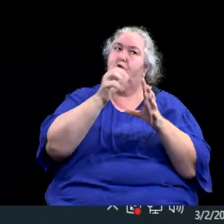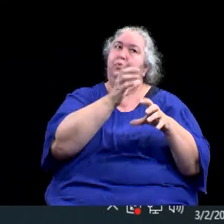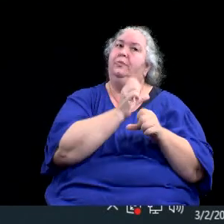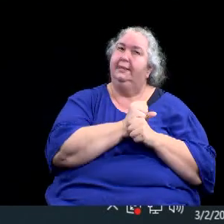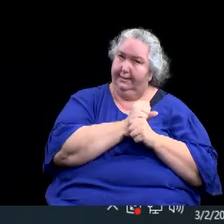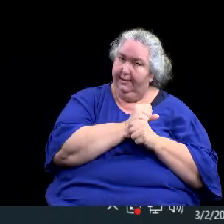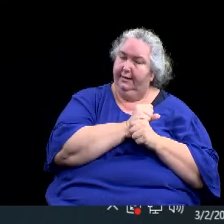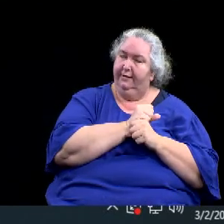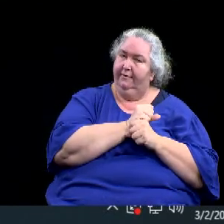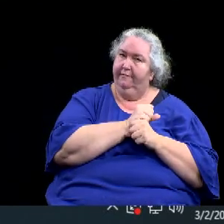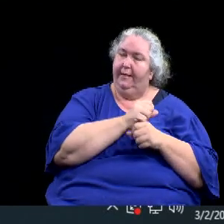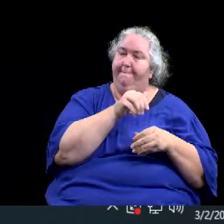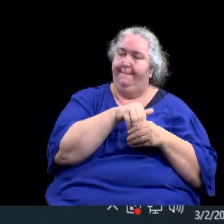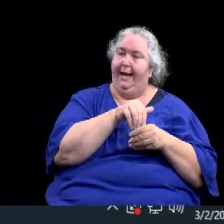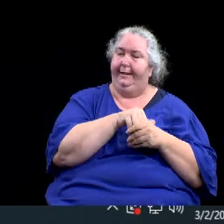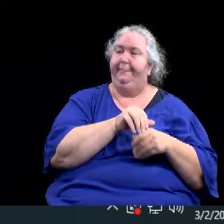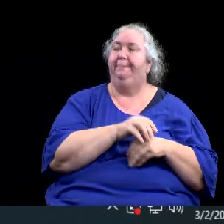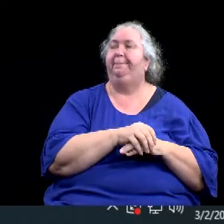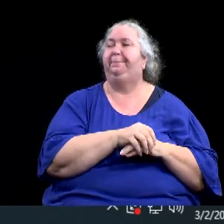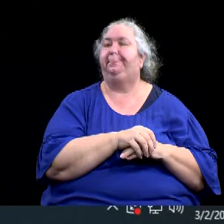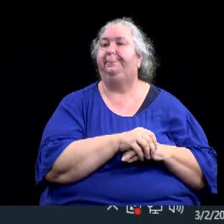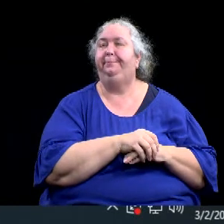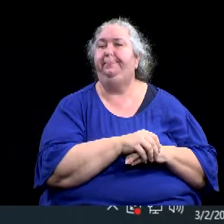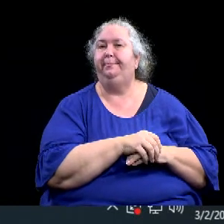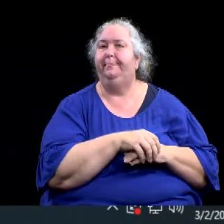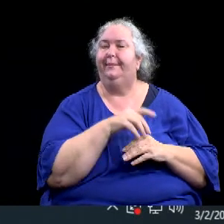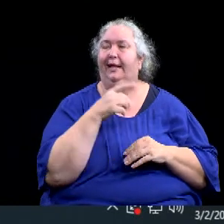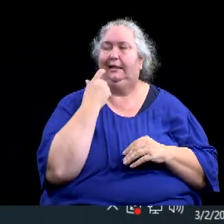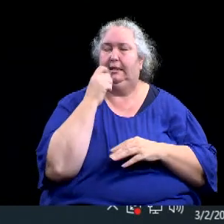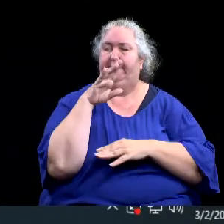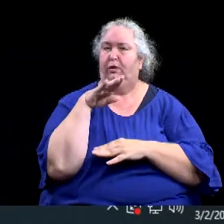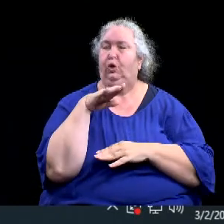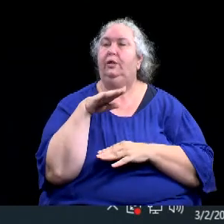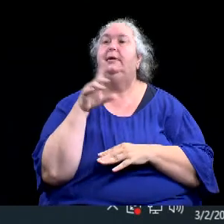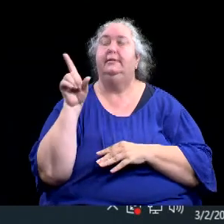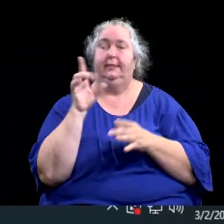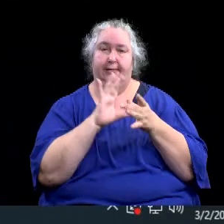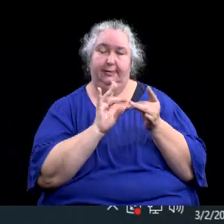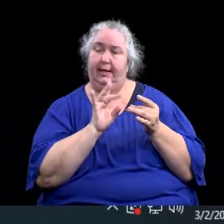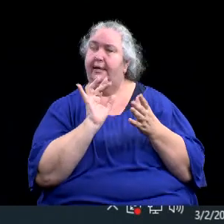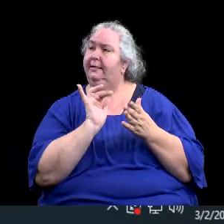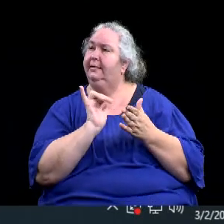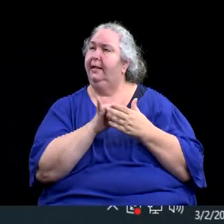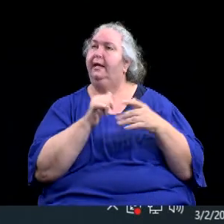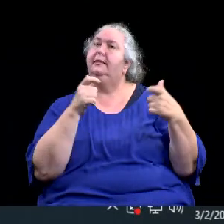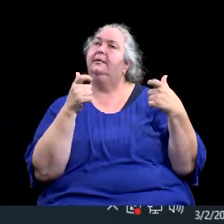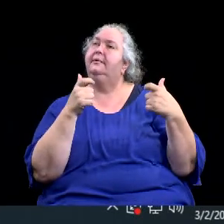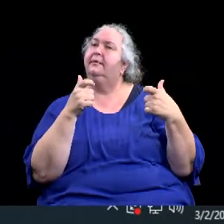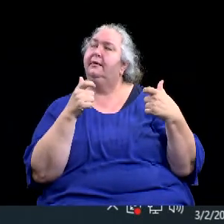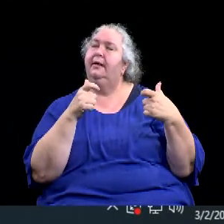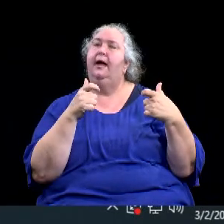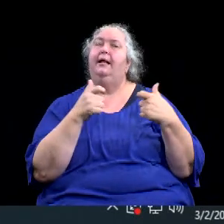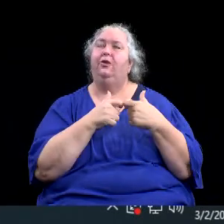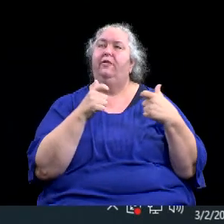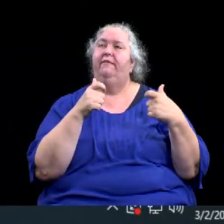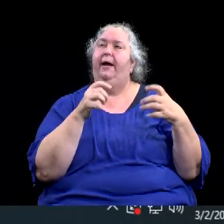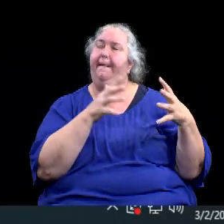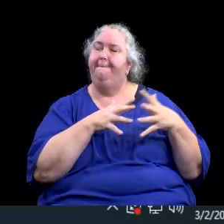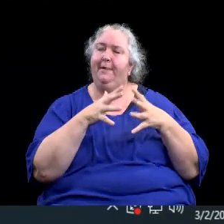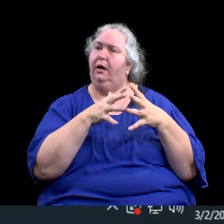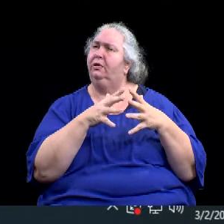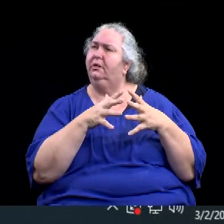this afternoon. And she states that the Electrify America charger in Belmead has been down for over a